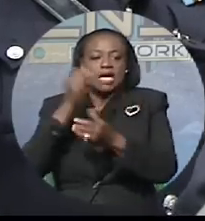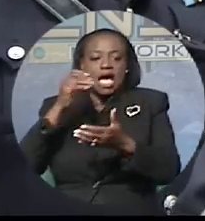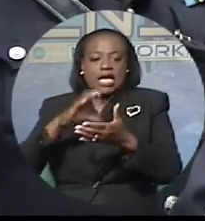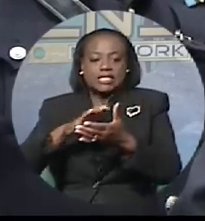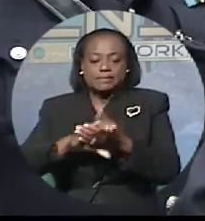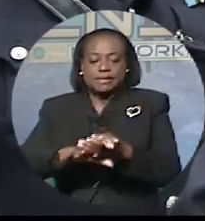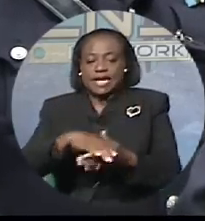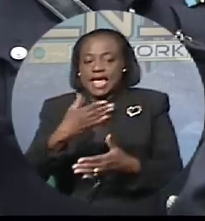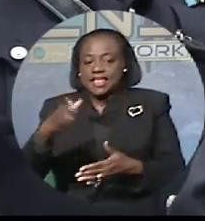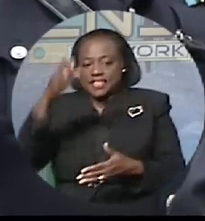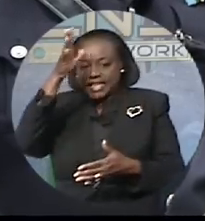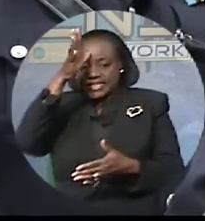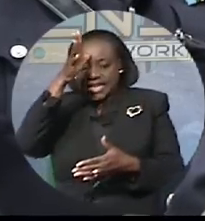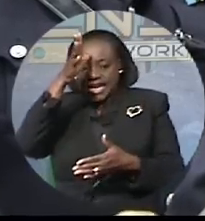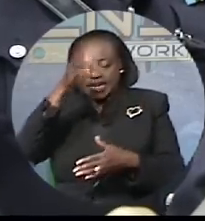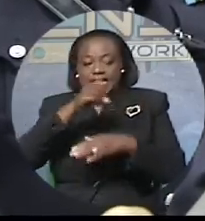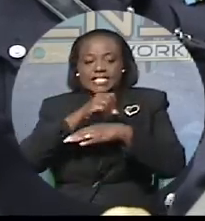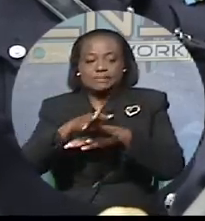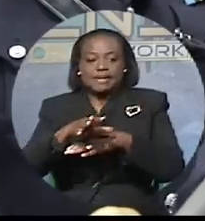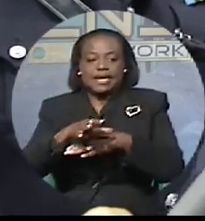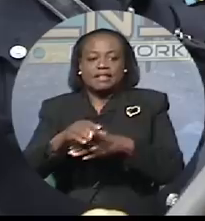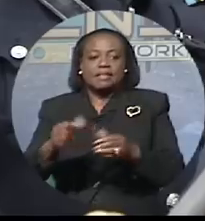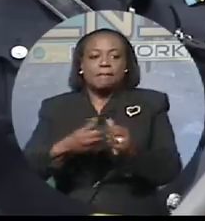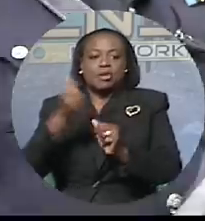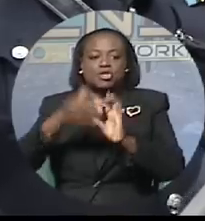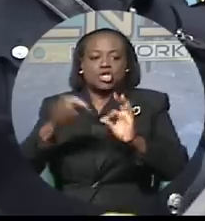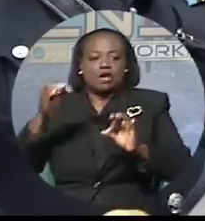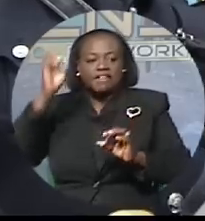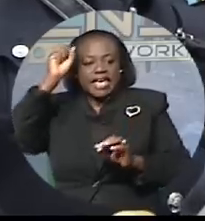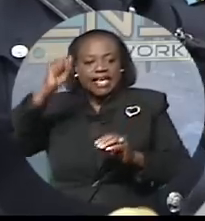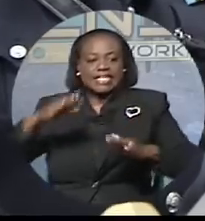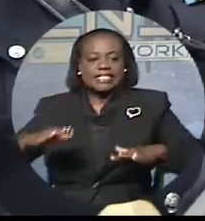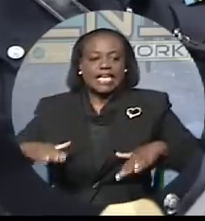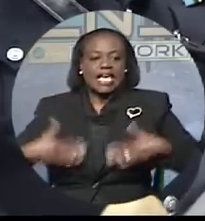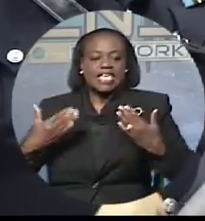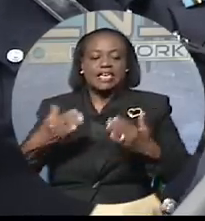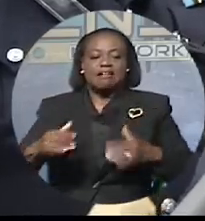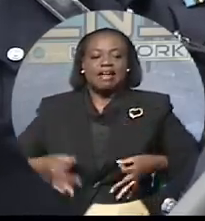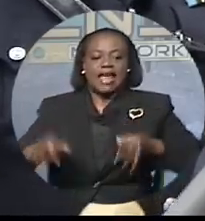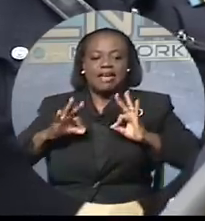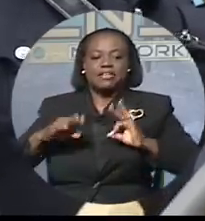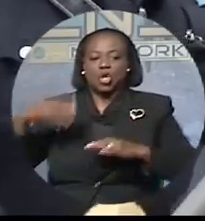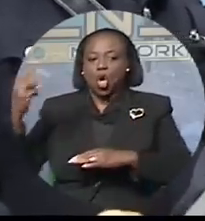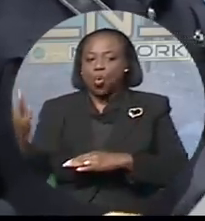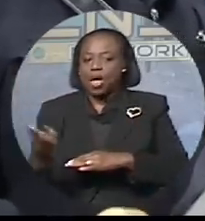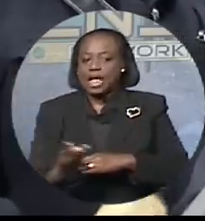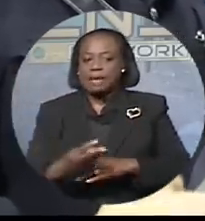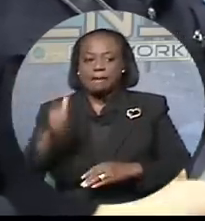spent the majority of his young life, and to welcome him back home with distinction.